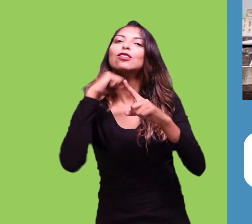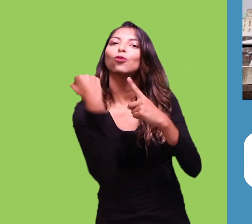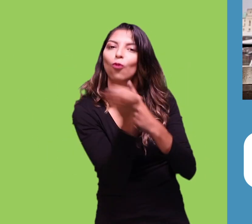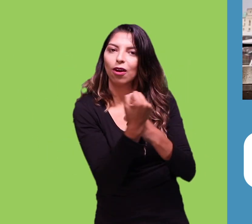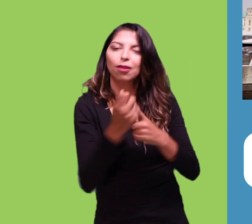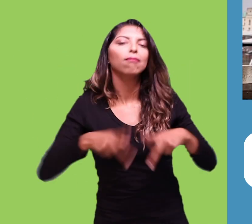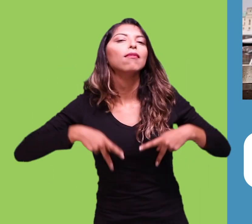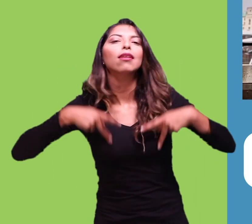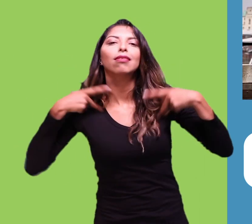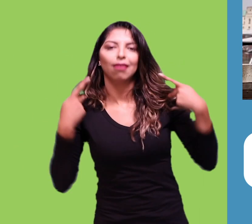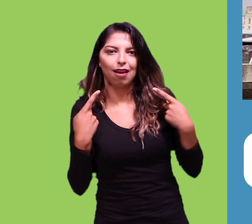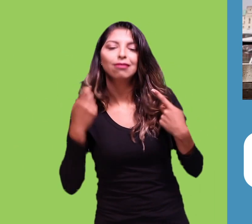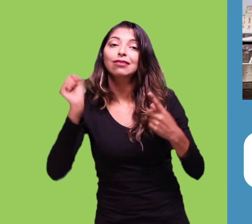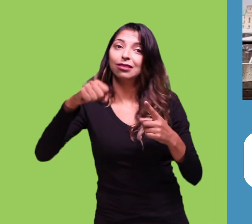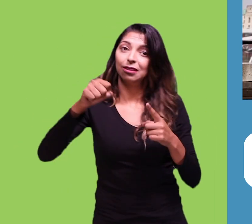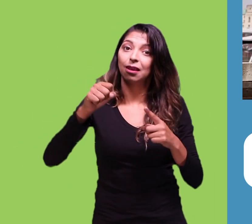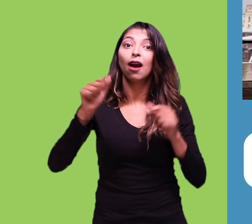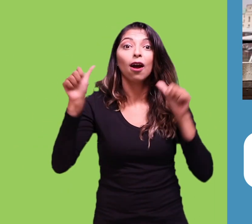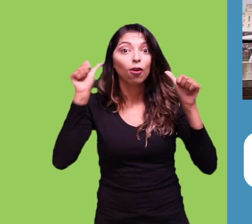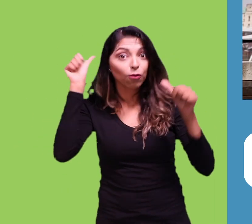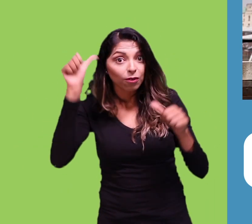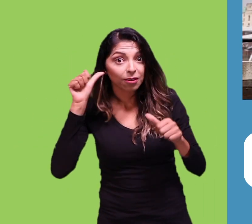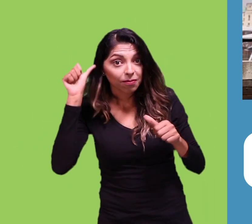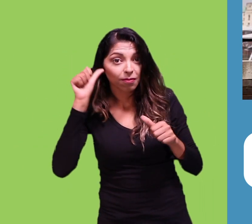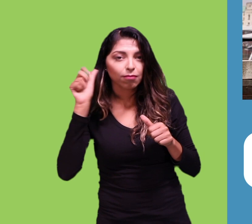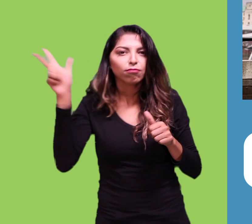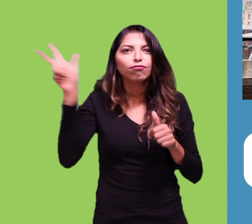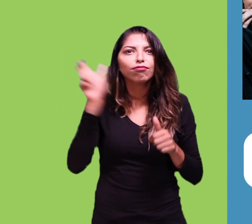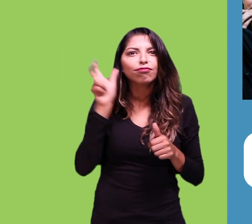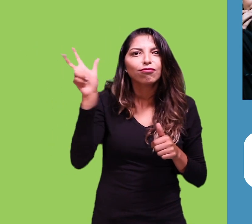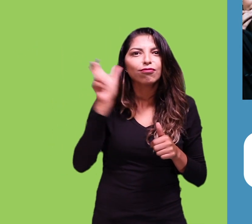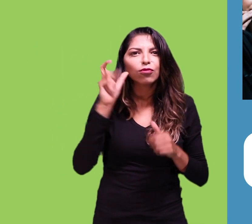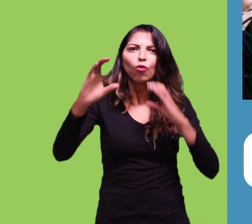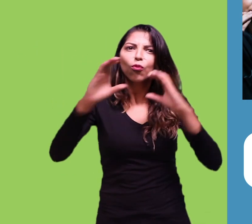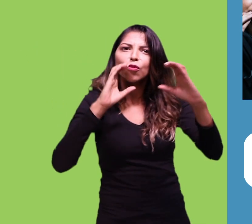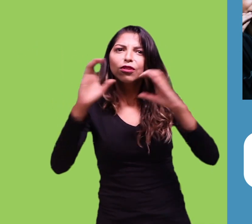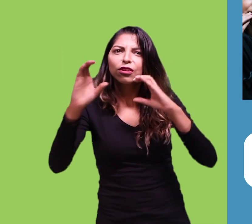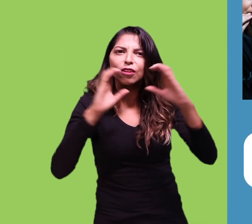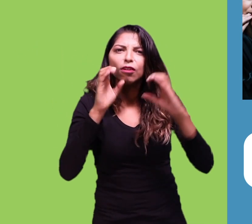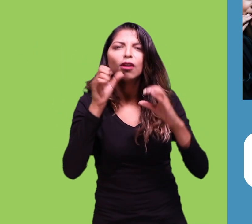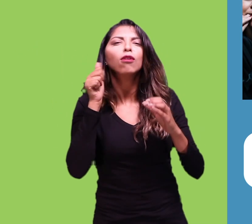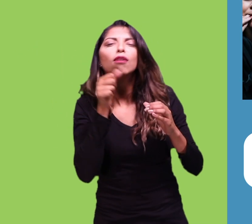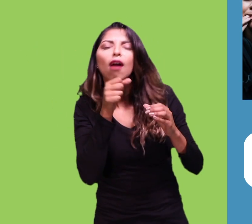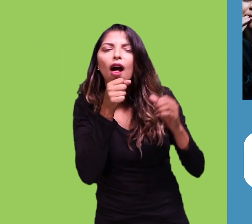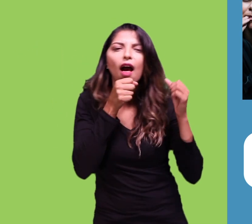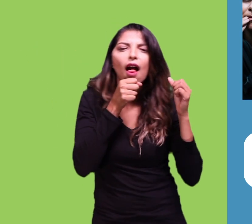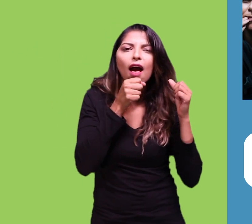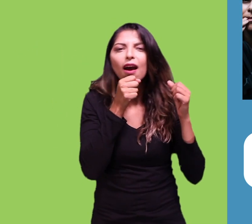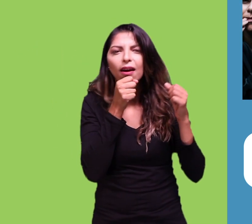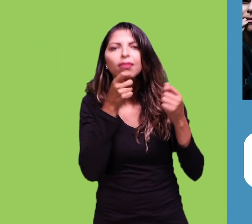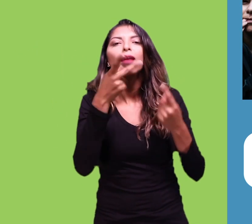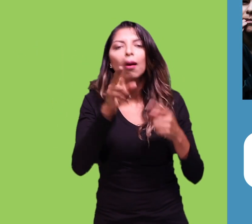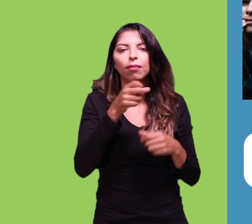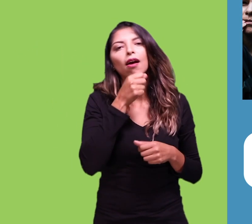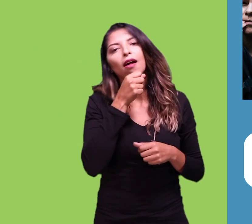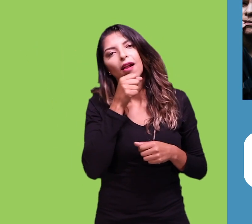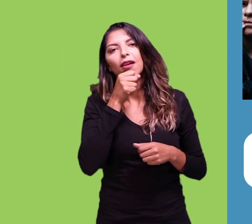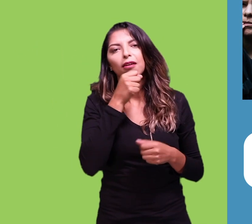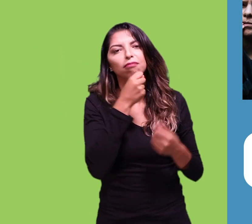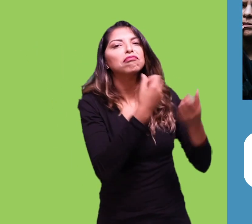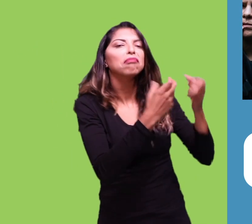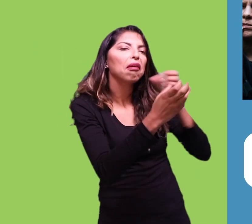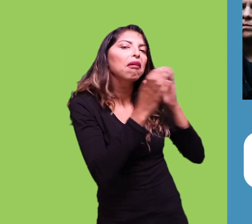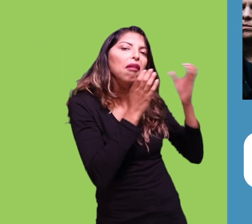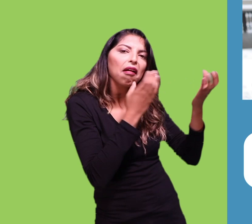communicative situations. The listening component contains everything from radio shows to conversations to monologues recorded by